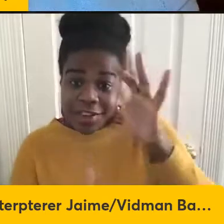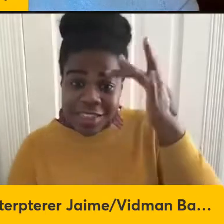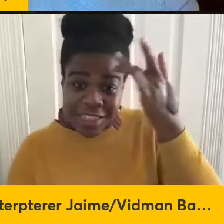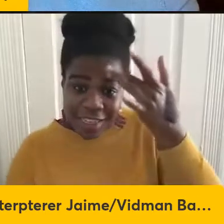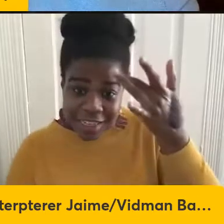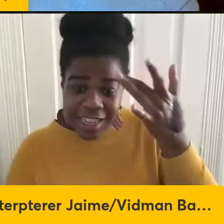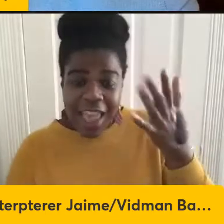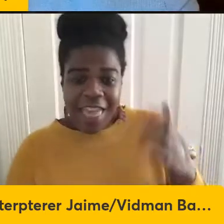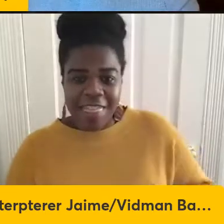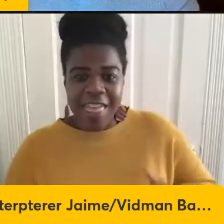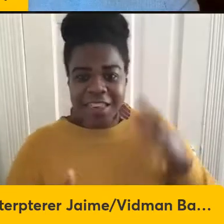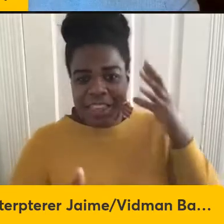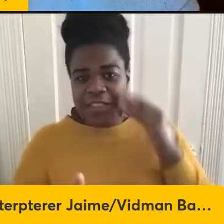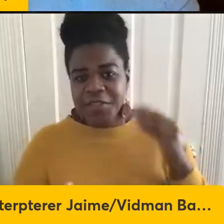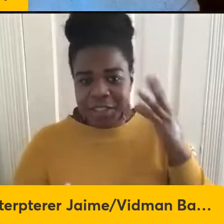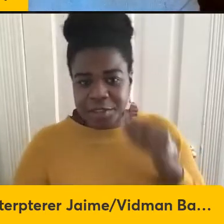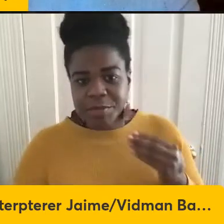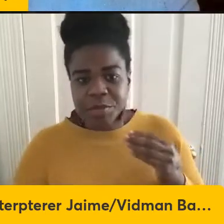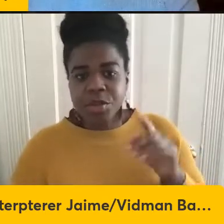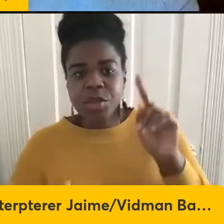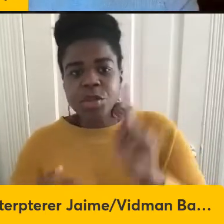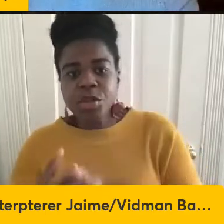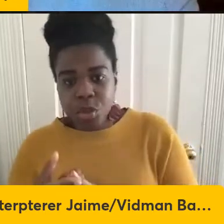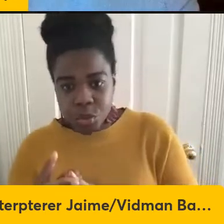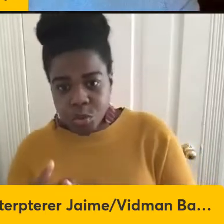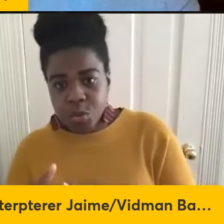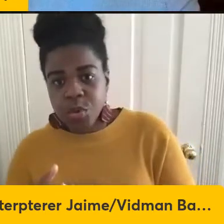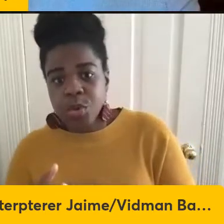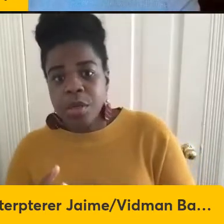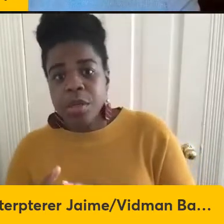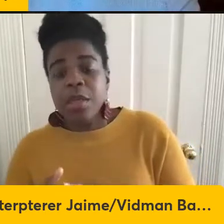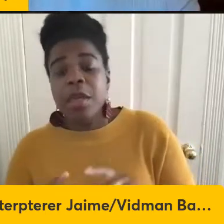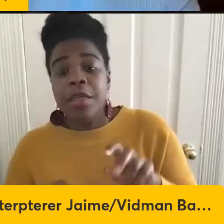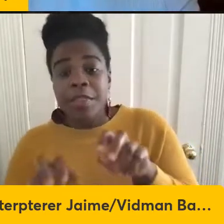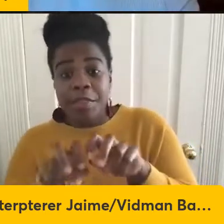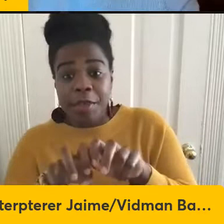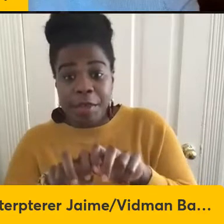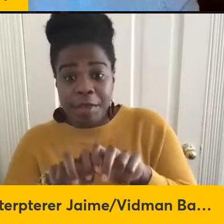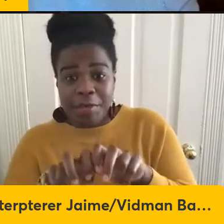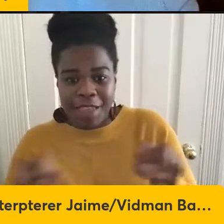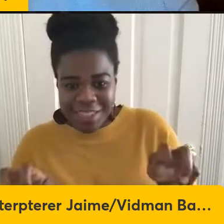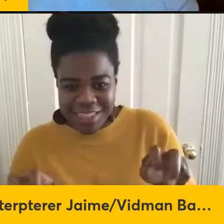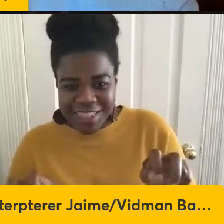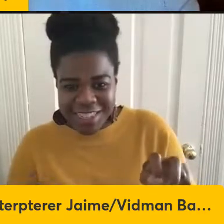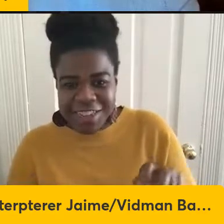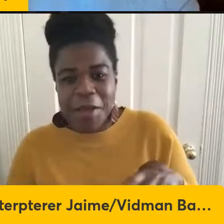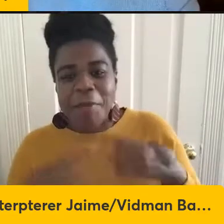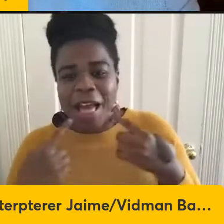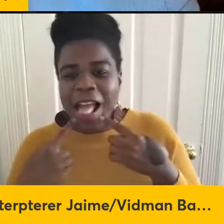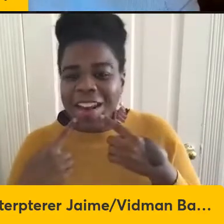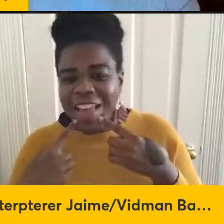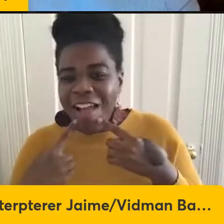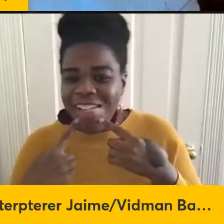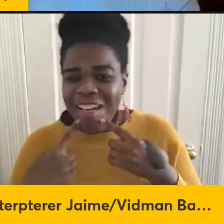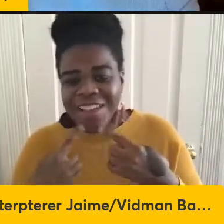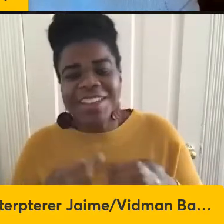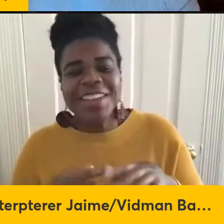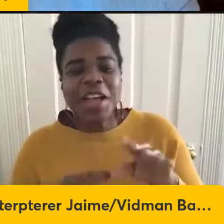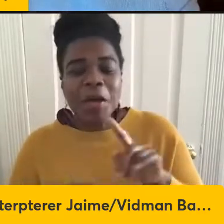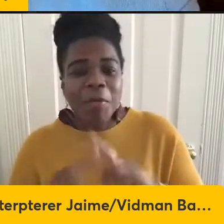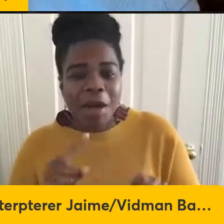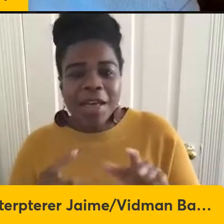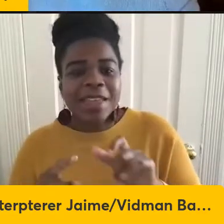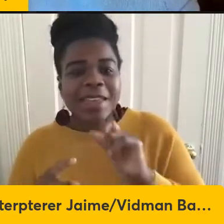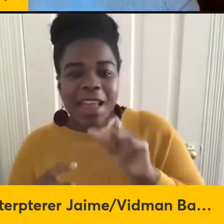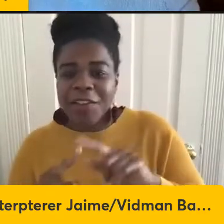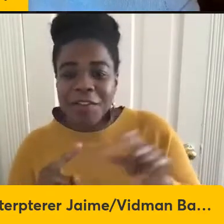that lived experience to the bench. Sorry, tongue tingles. But we don't just go from the